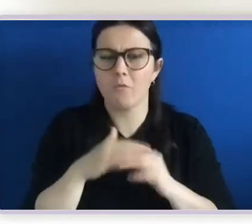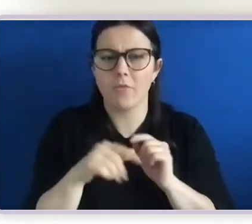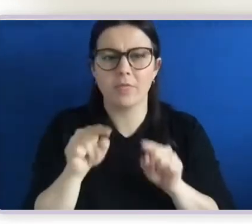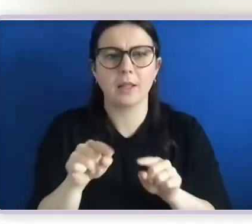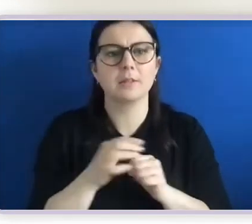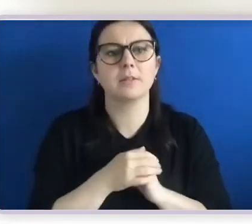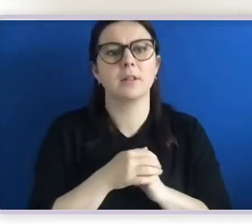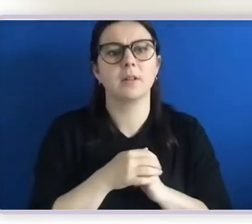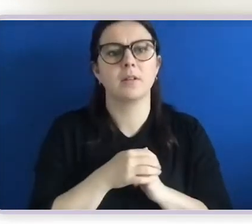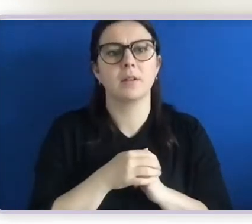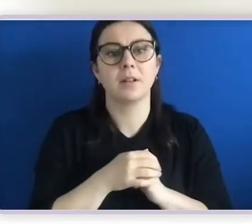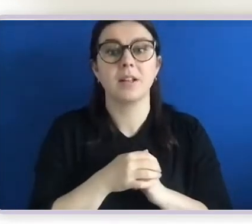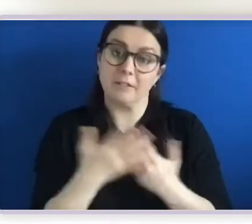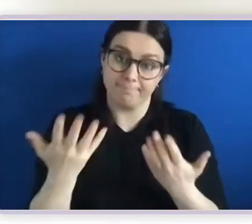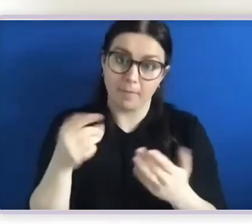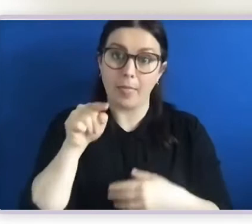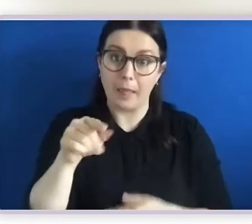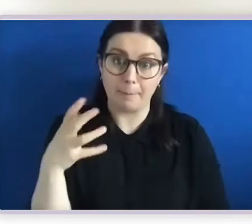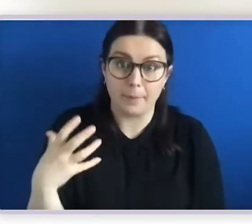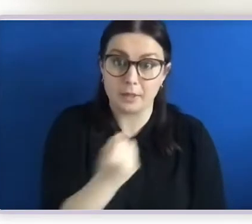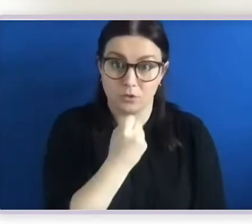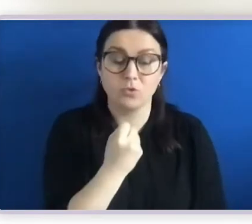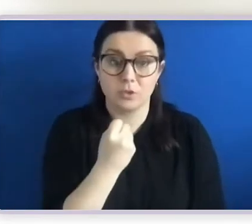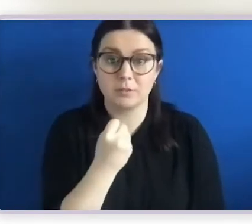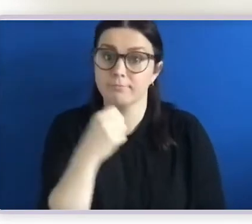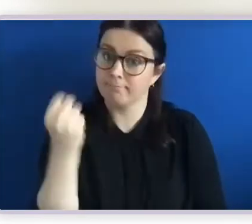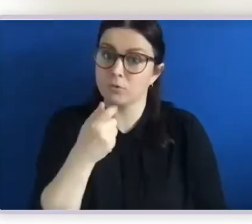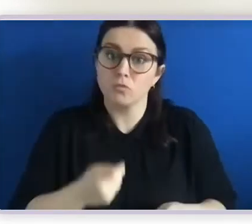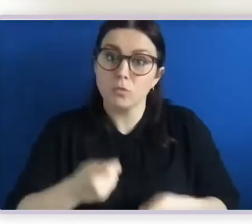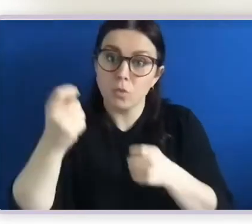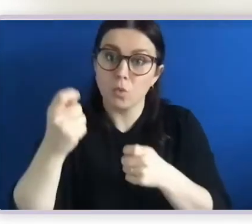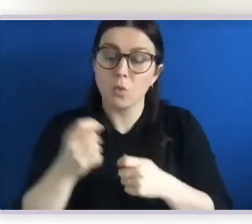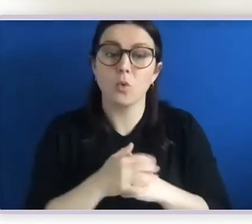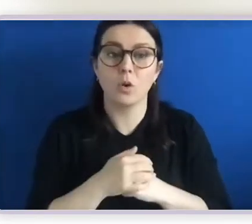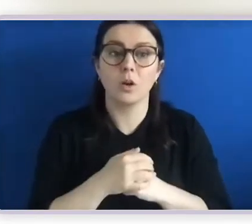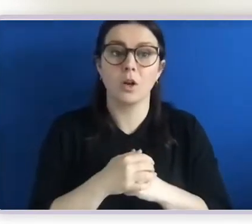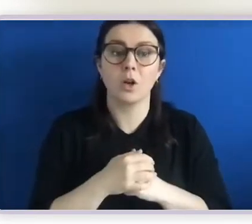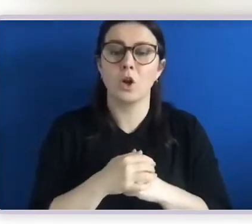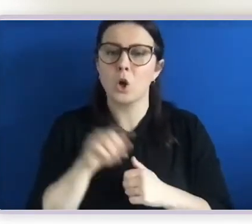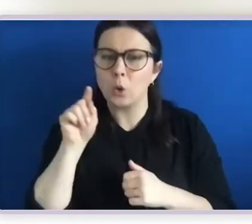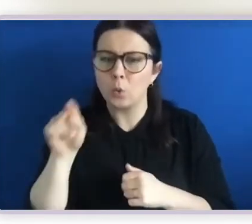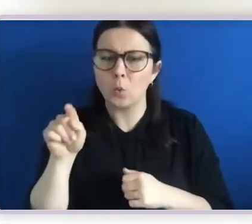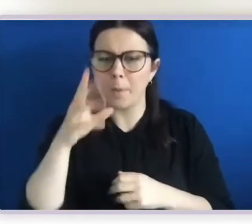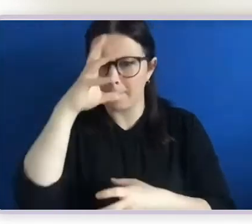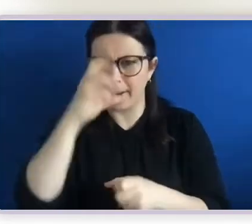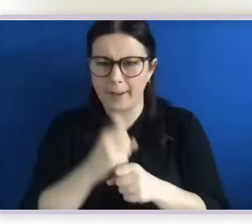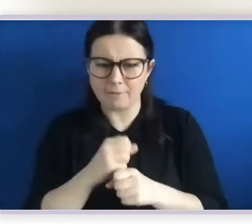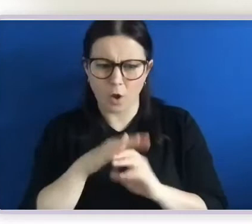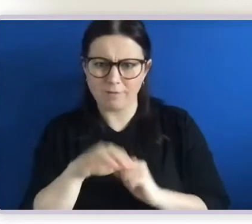As I said, it's mandatory. It's on the basis of your reasonable belief of that conduct.